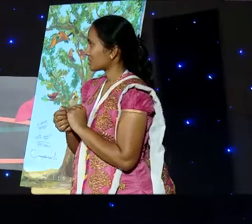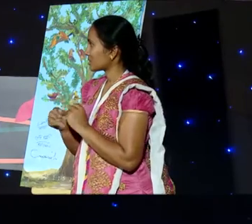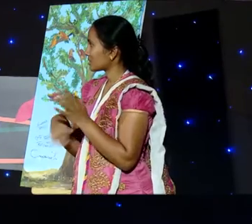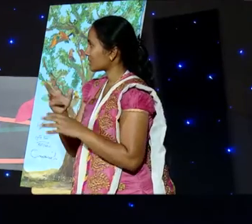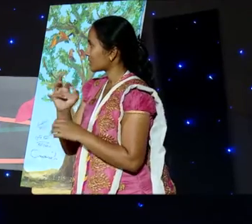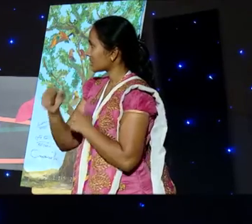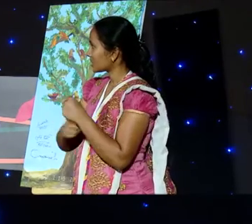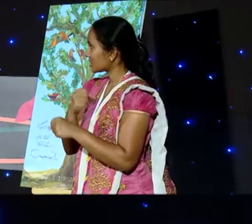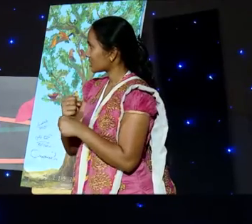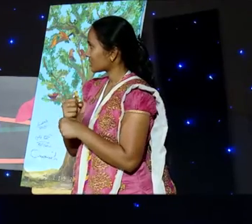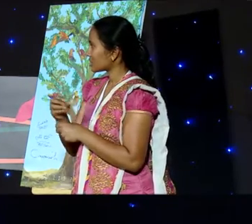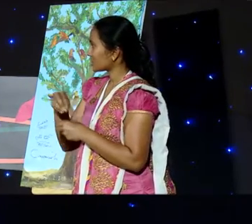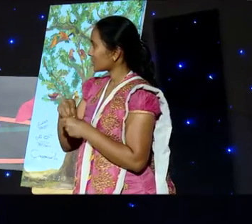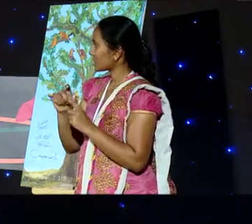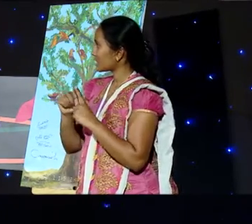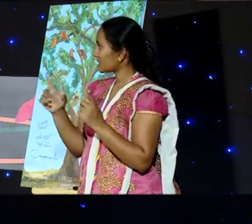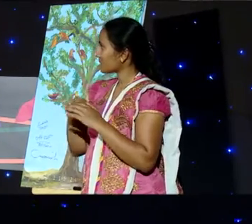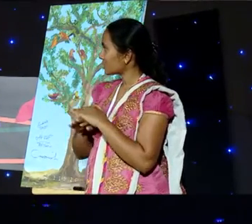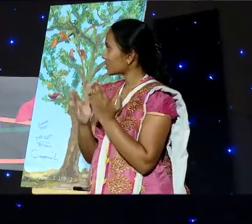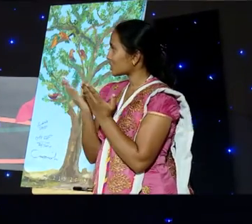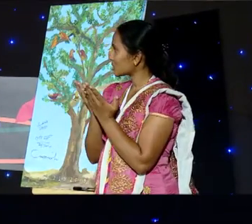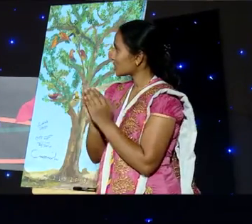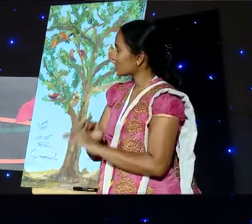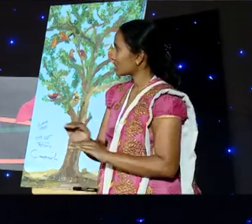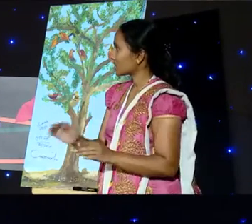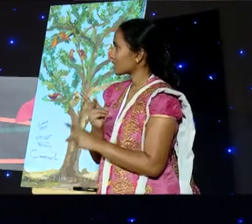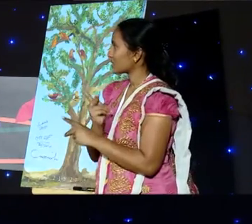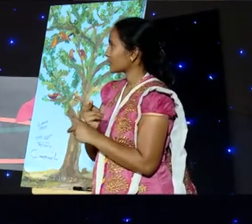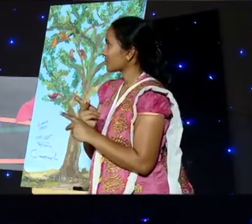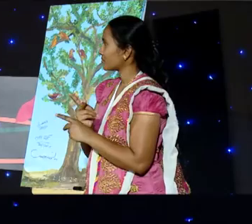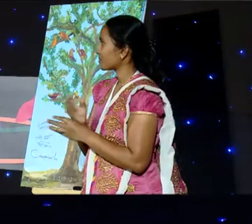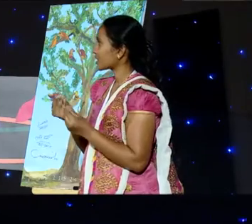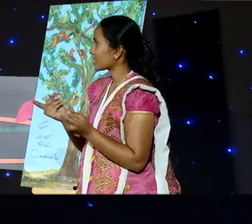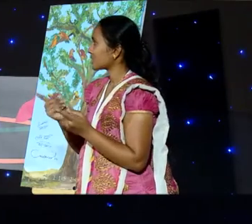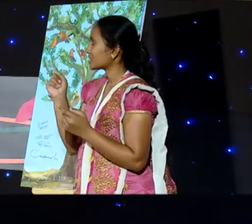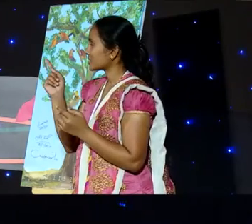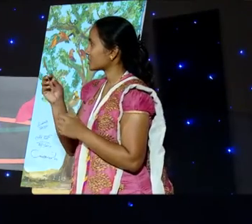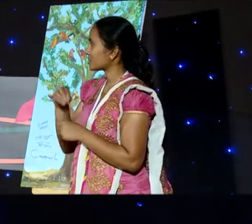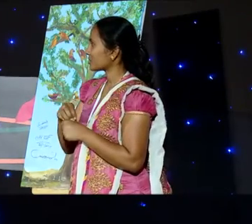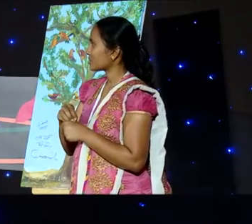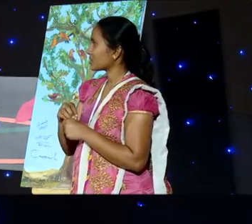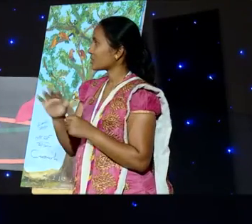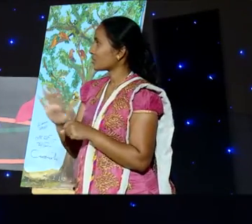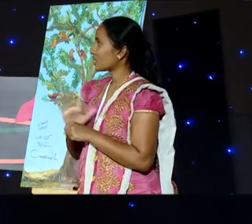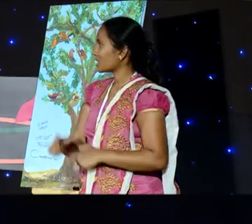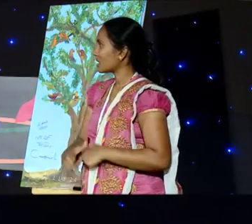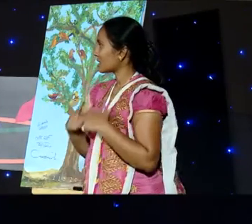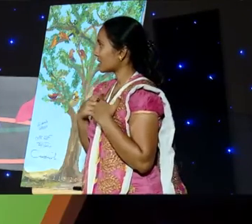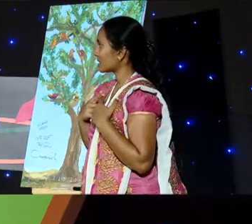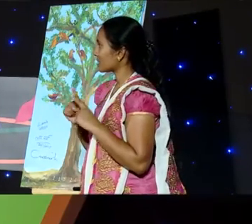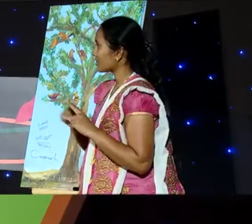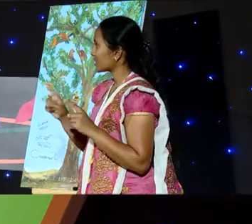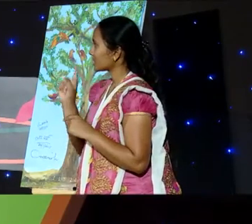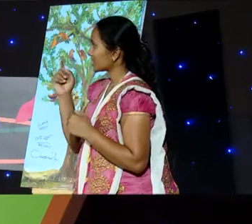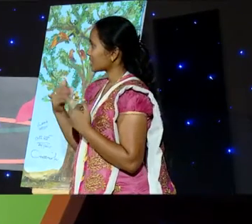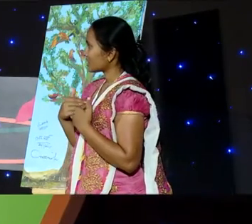30 years, she's a janitor at a school taking care of her two kids. And that's something she did with her full heart. But she